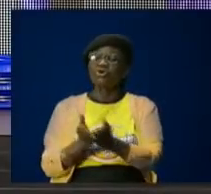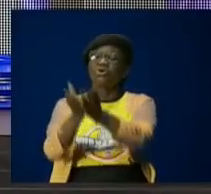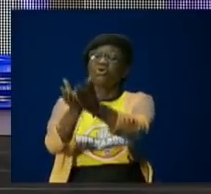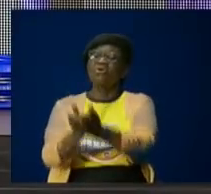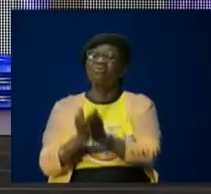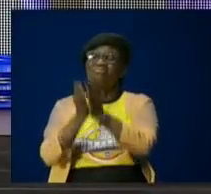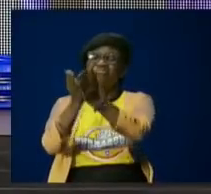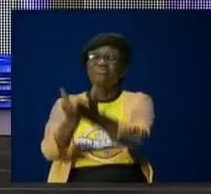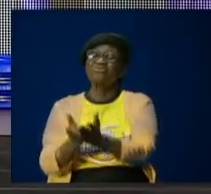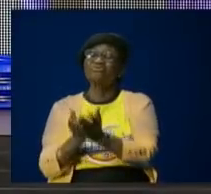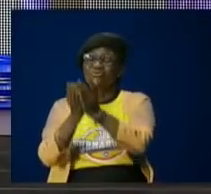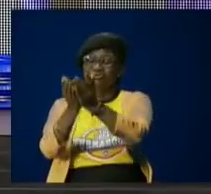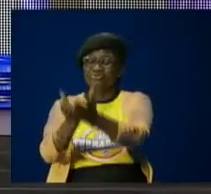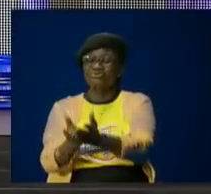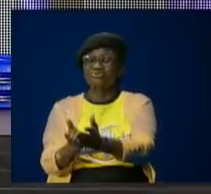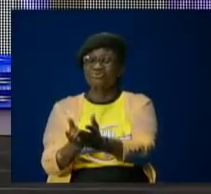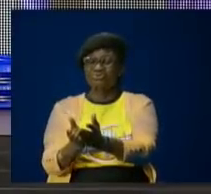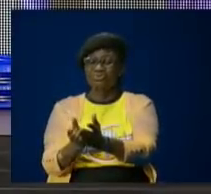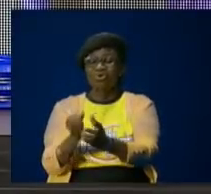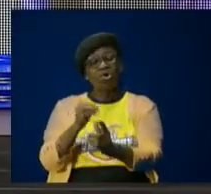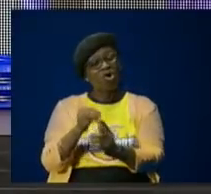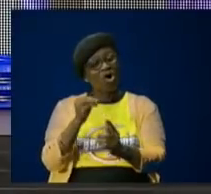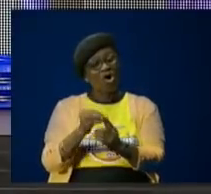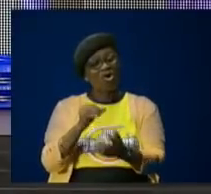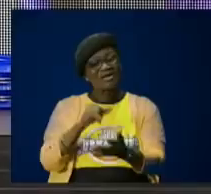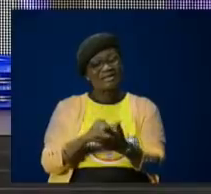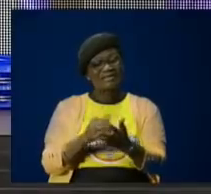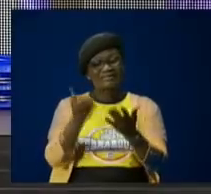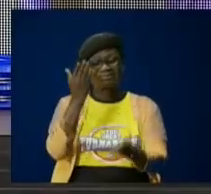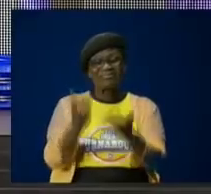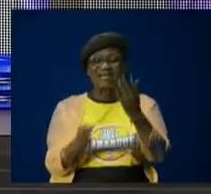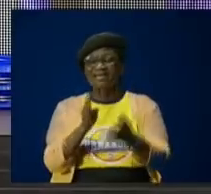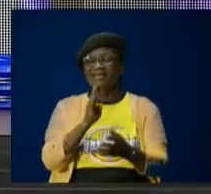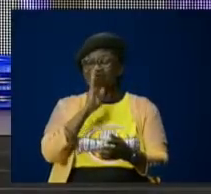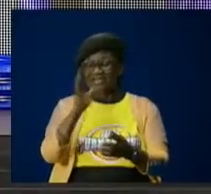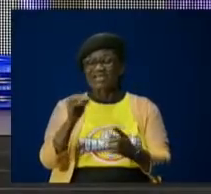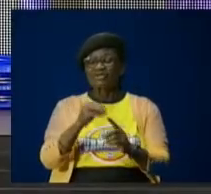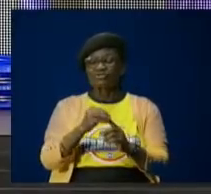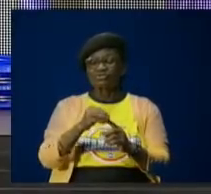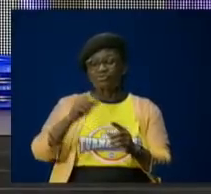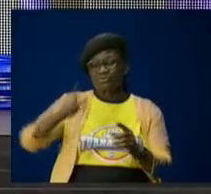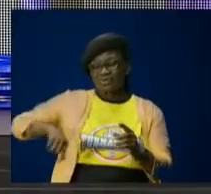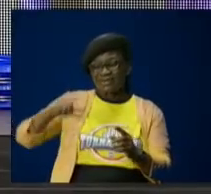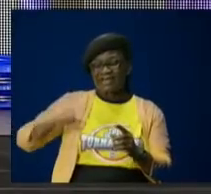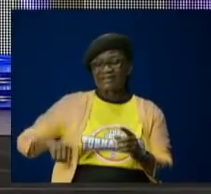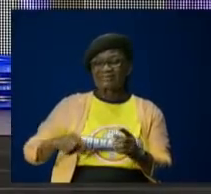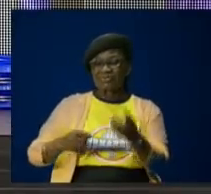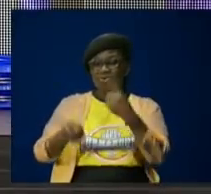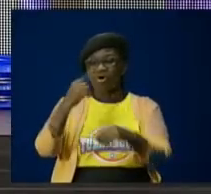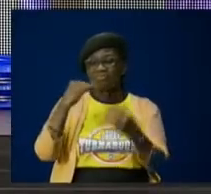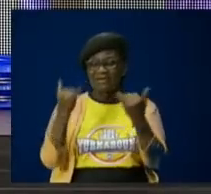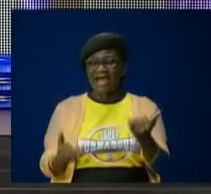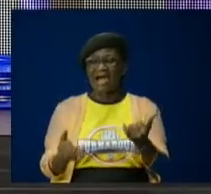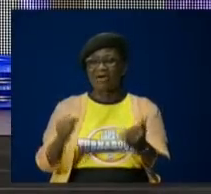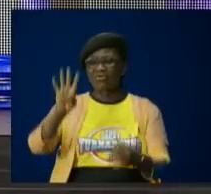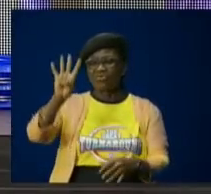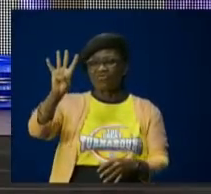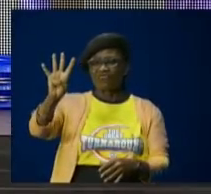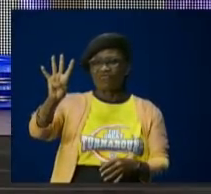or it might be too late. So come now. 4.